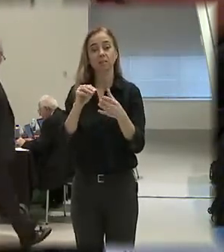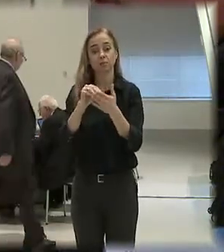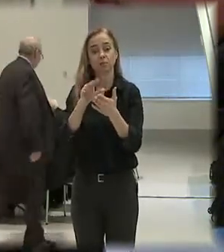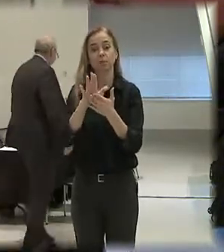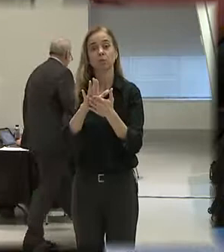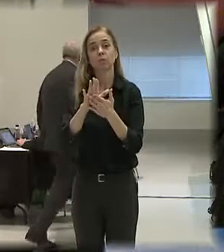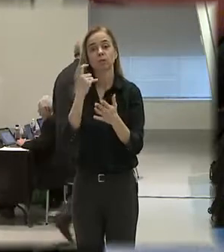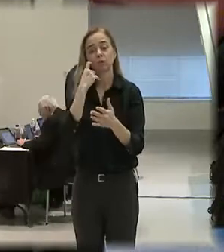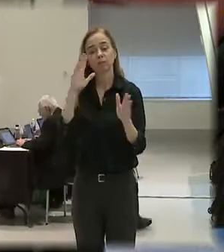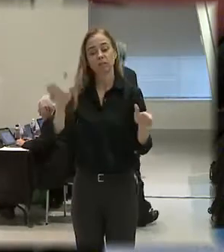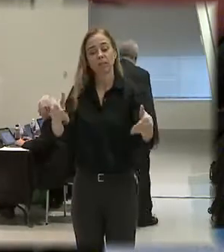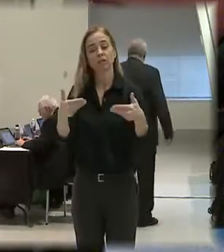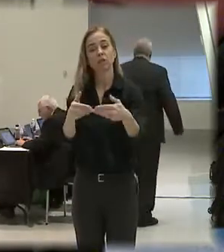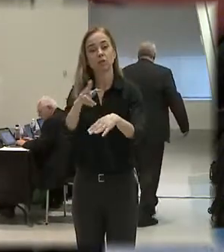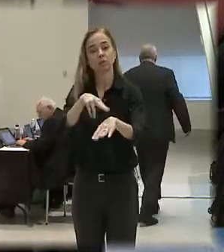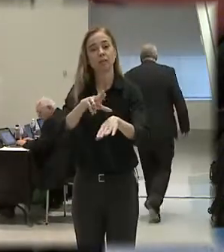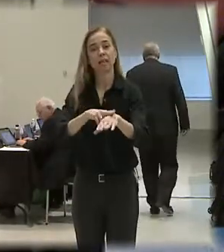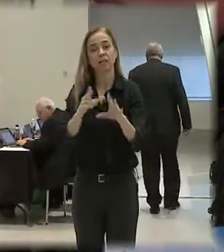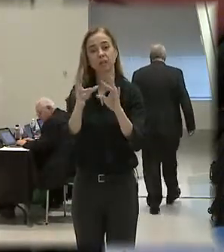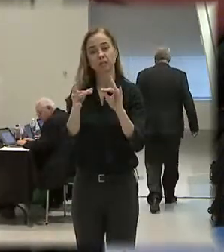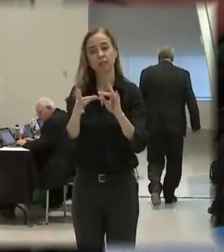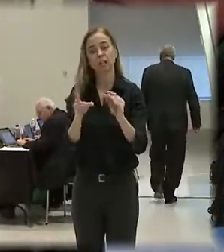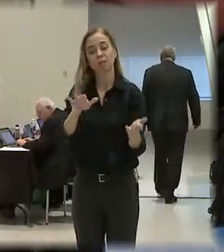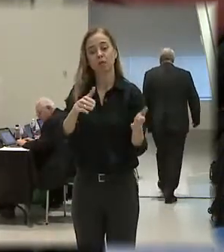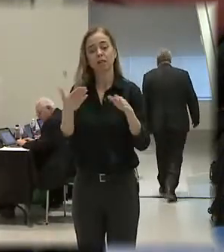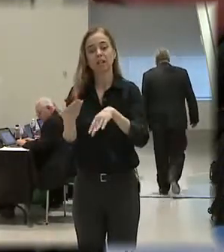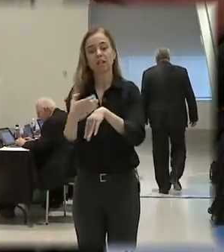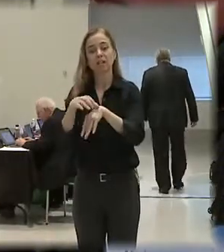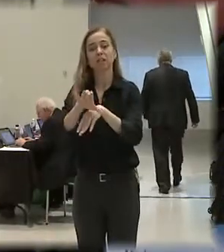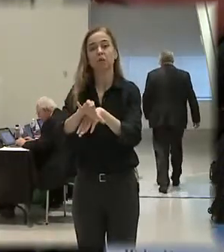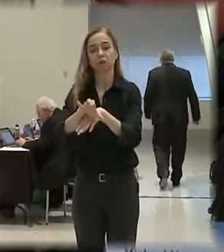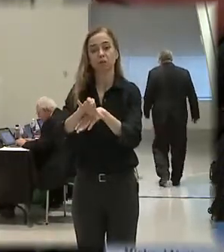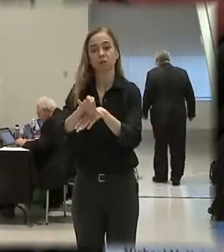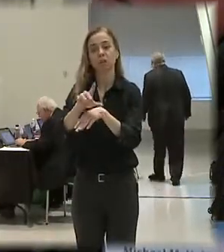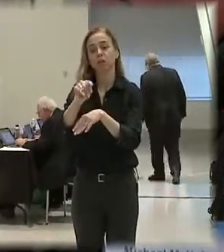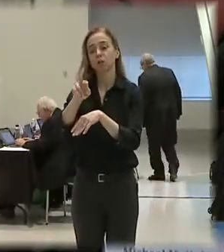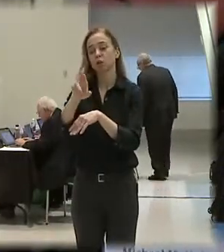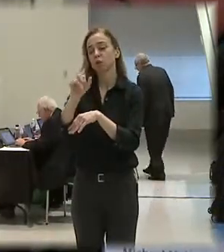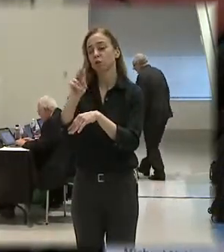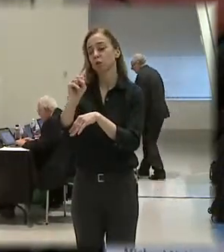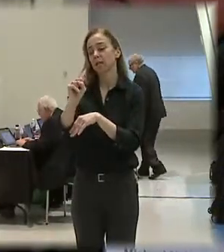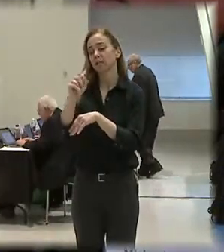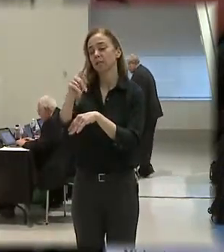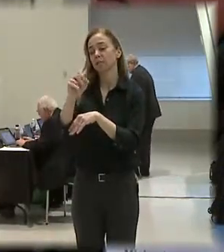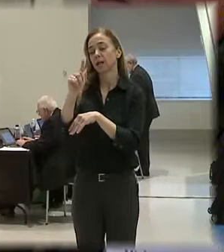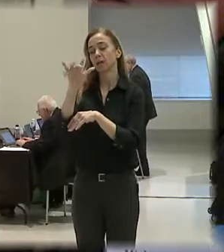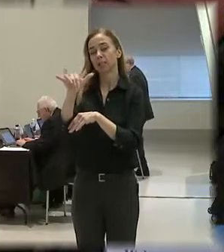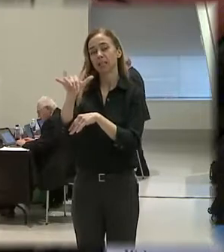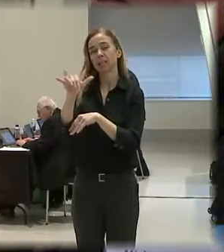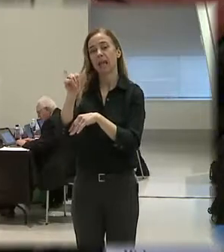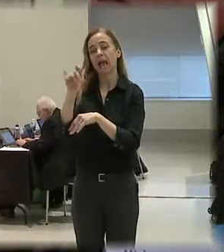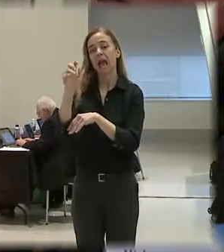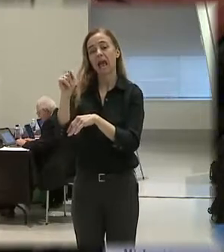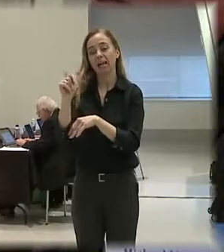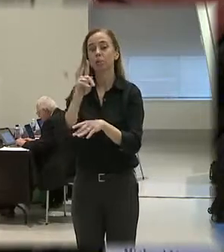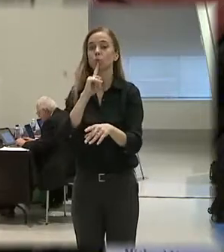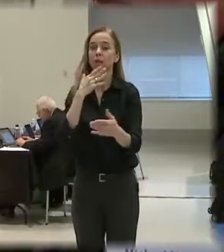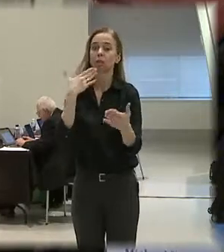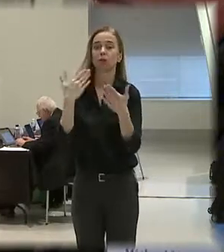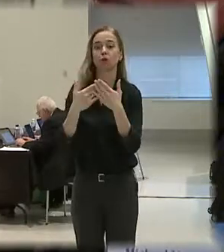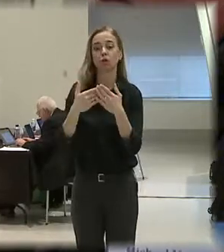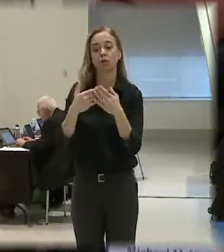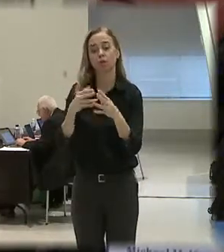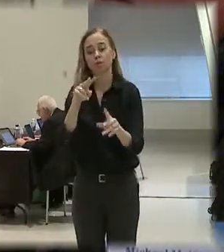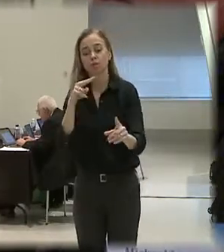recently introduced National Statistics on Deadly Force Transparency Act, if signed into law together, will really give us a good view of